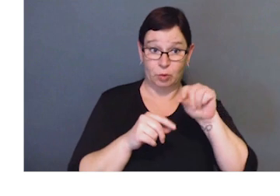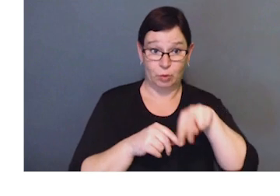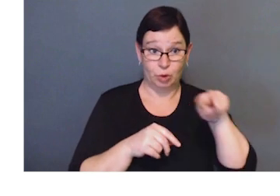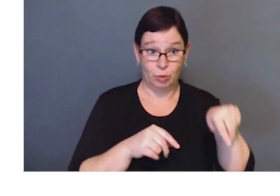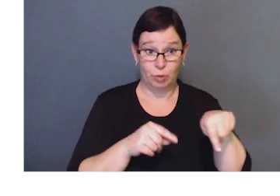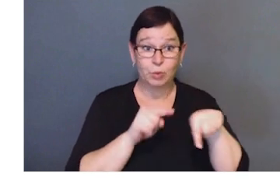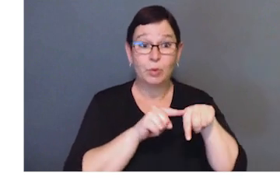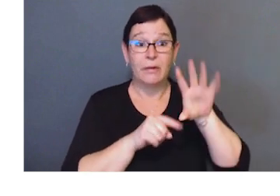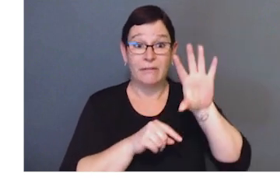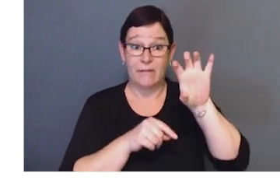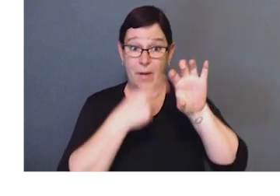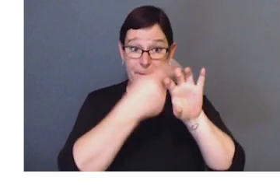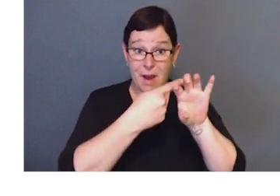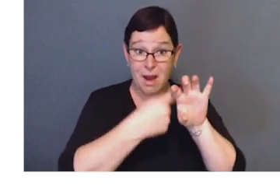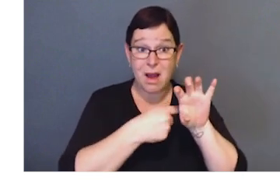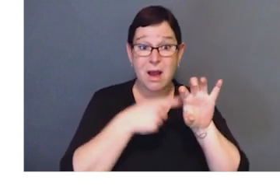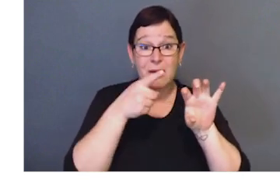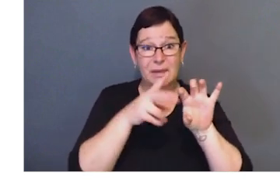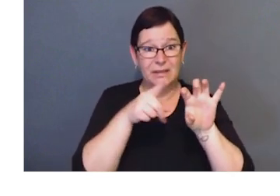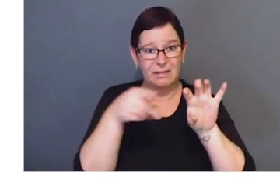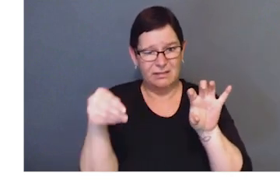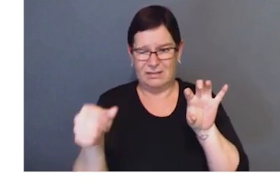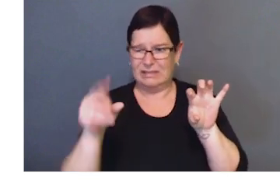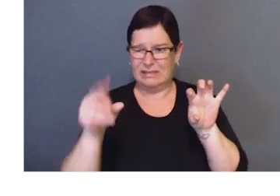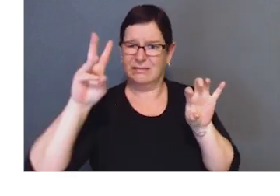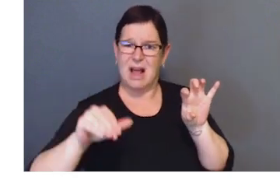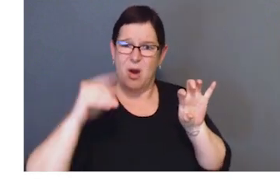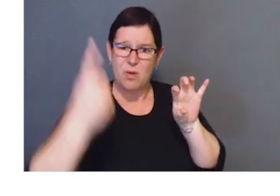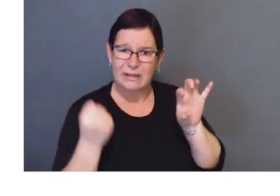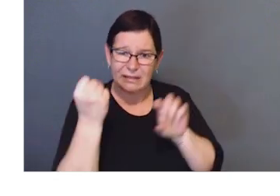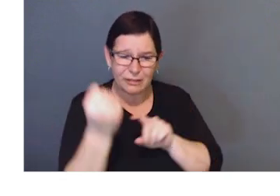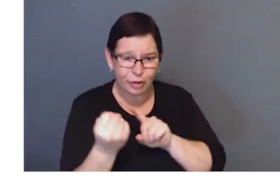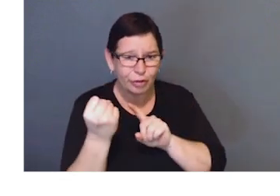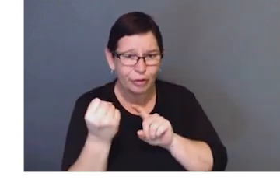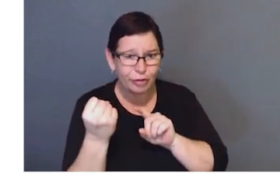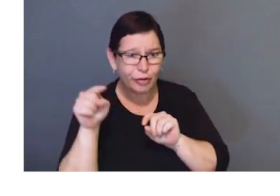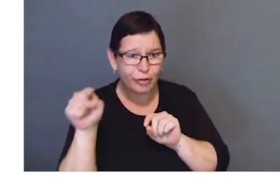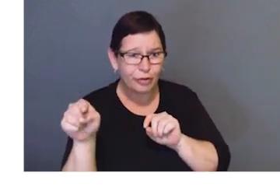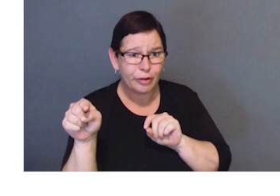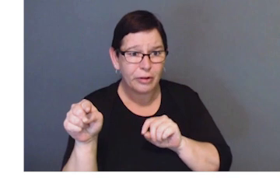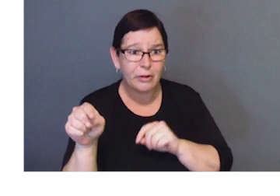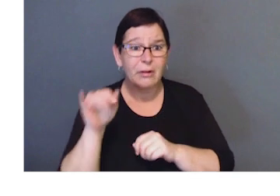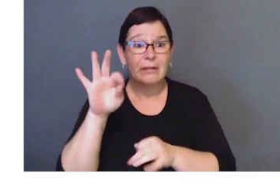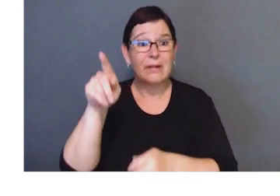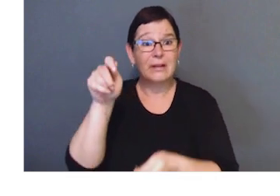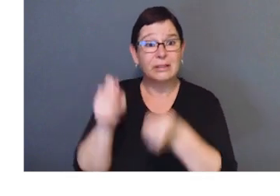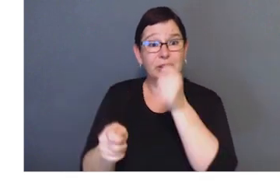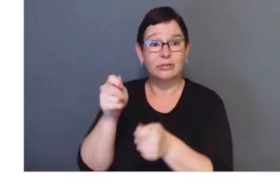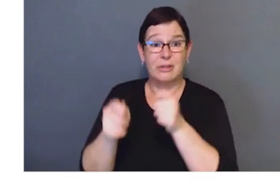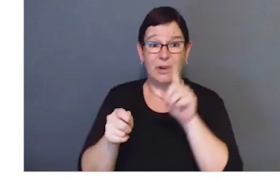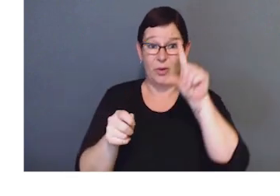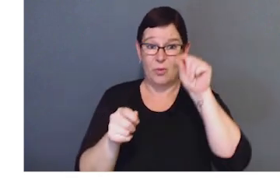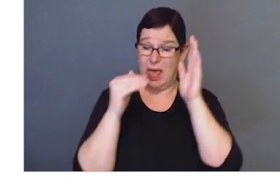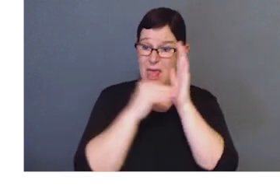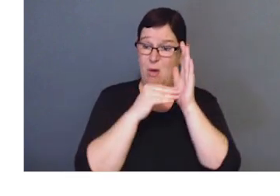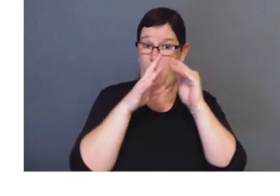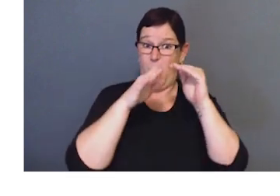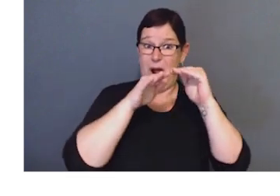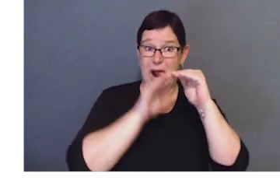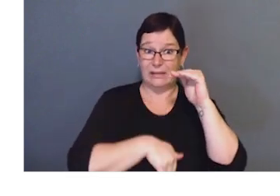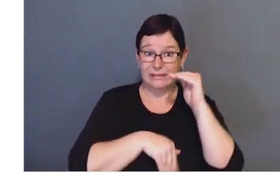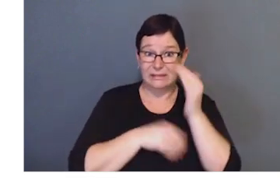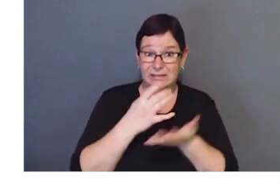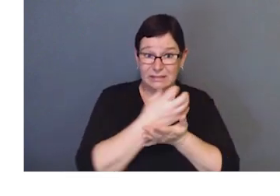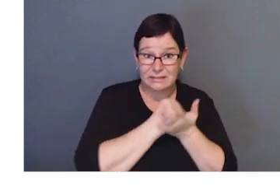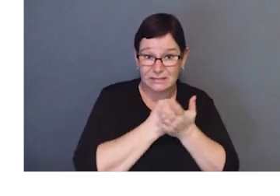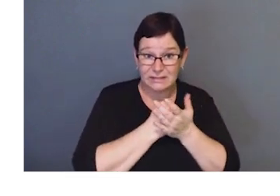months. If your adjusted family net income is in 2021 was $20,000 or less, then